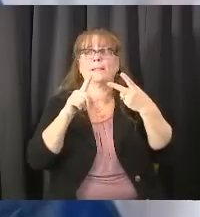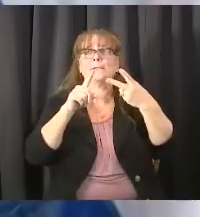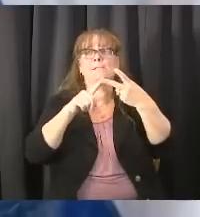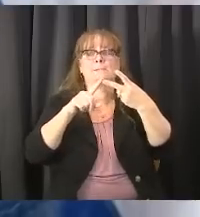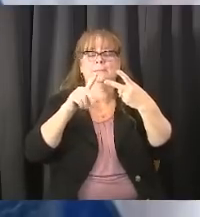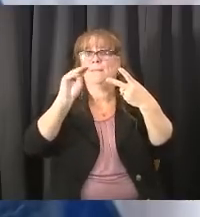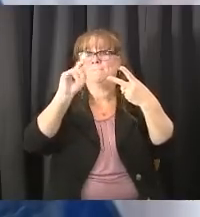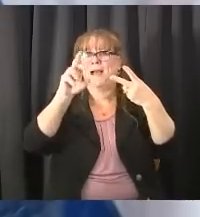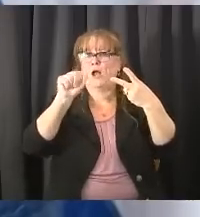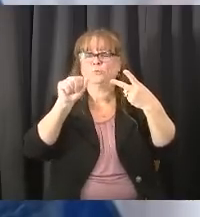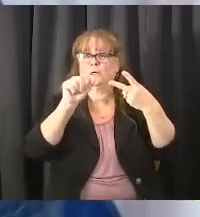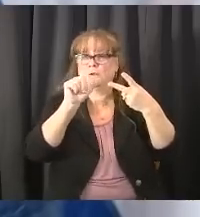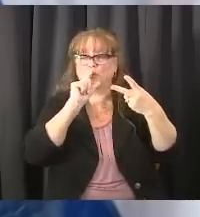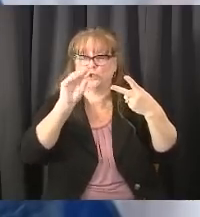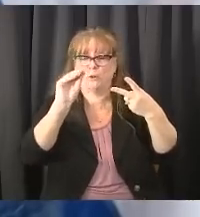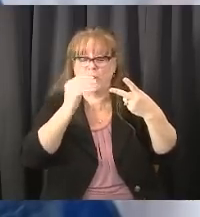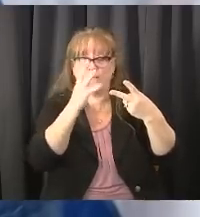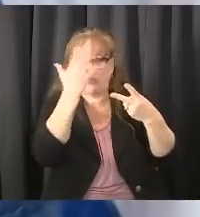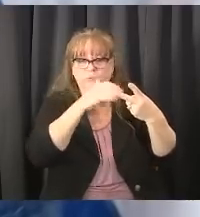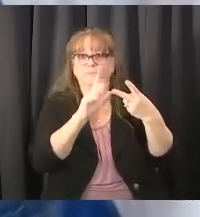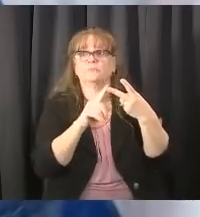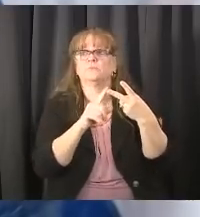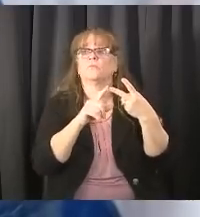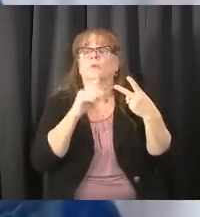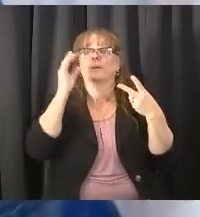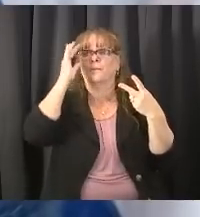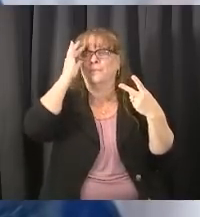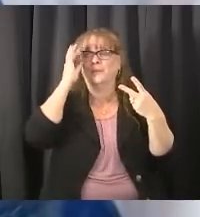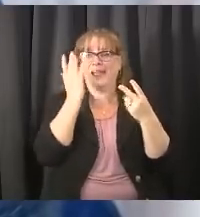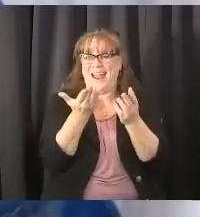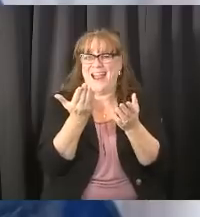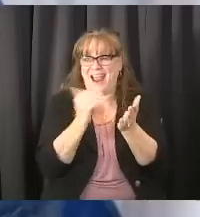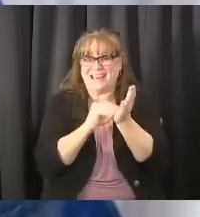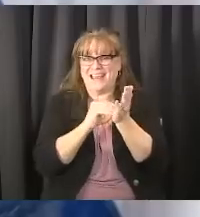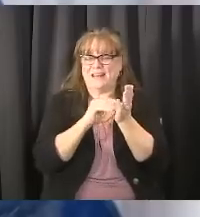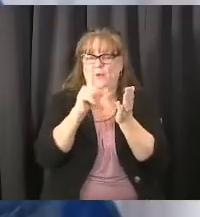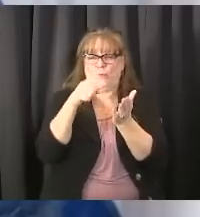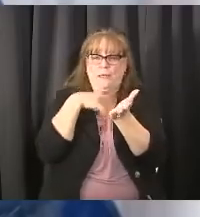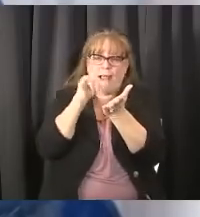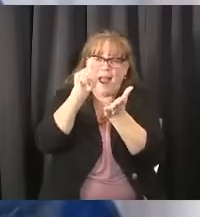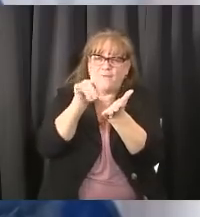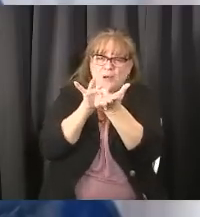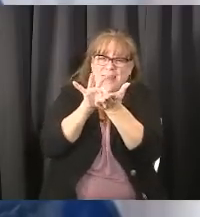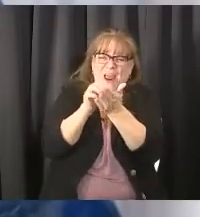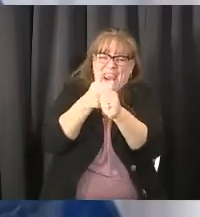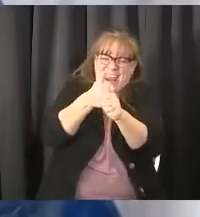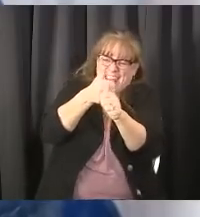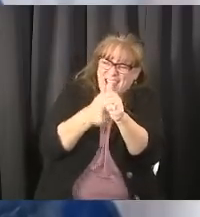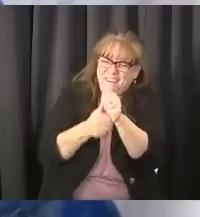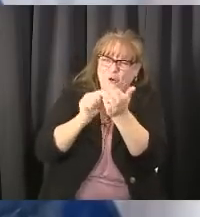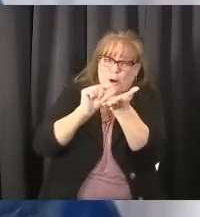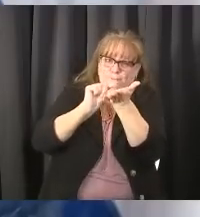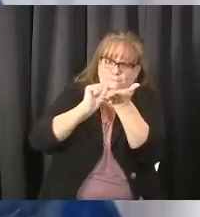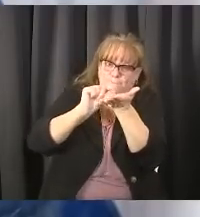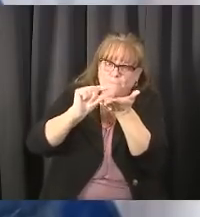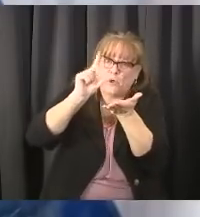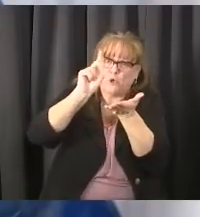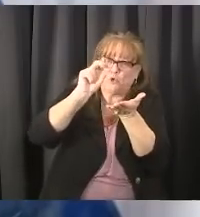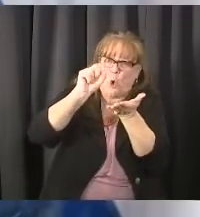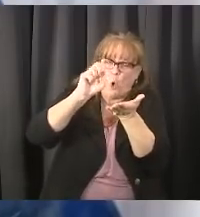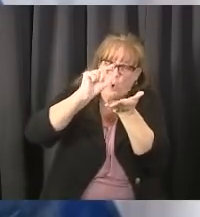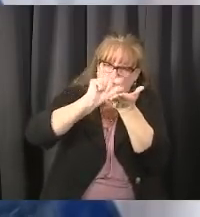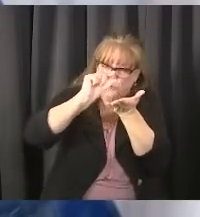us, because we count every, we boost every Moderna from 10 to 11 doses and every Pfizer from 5 to